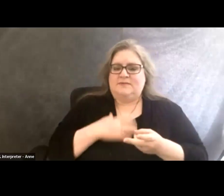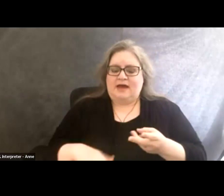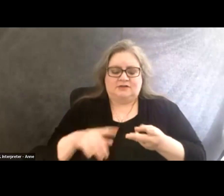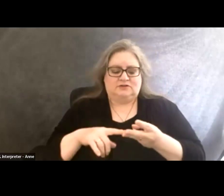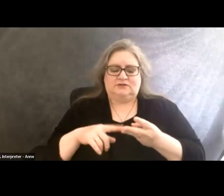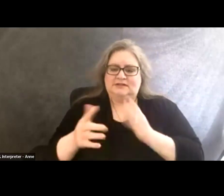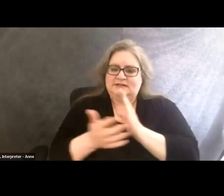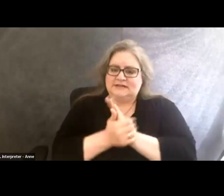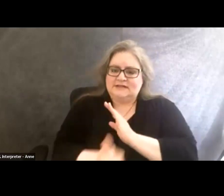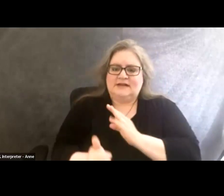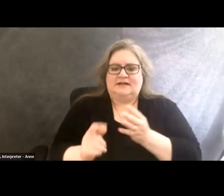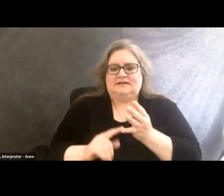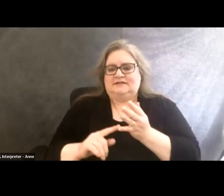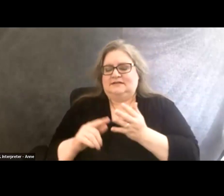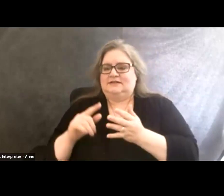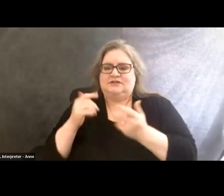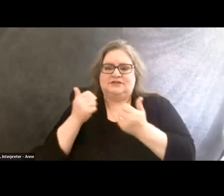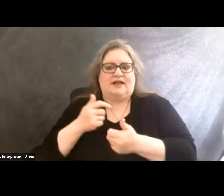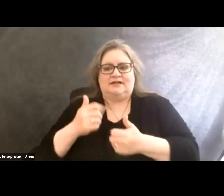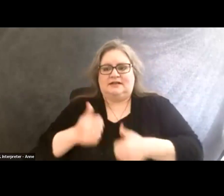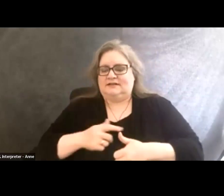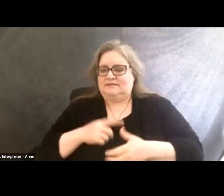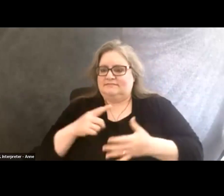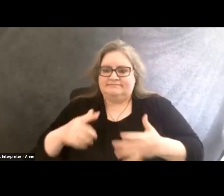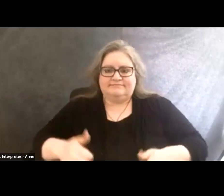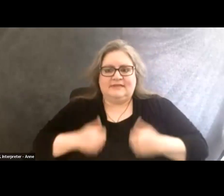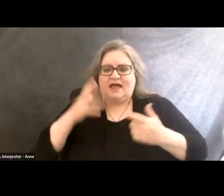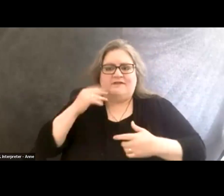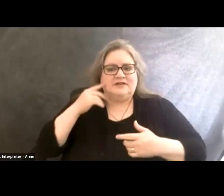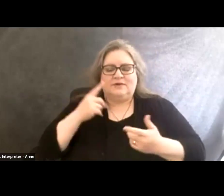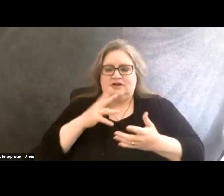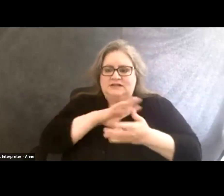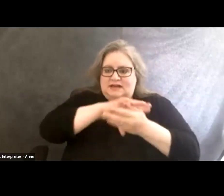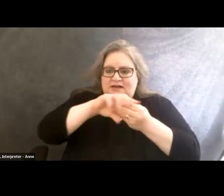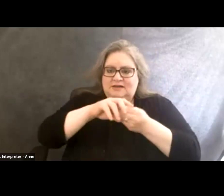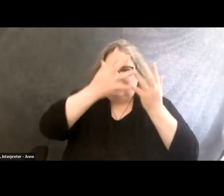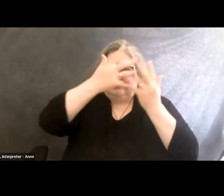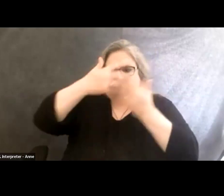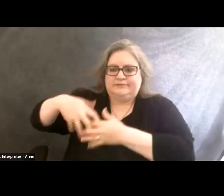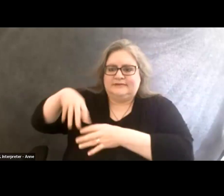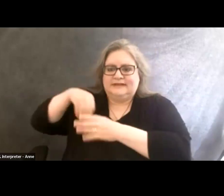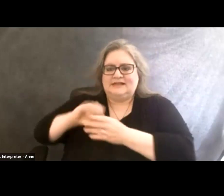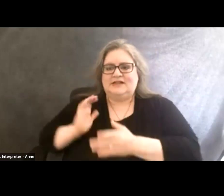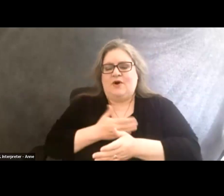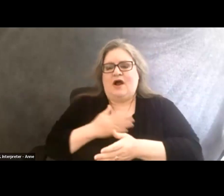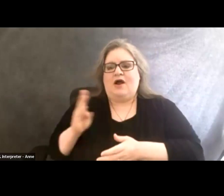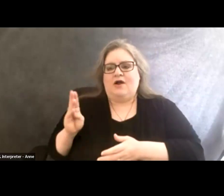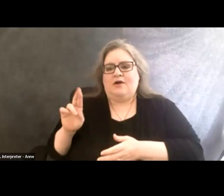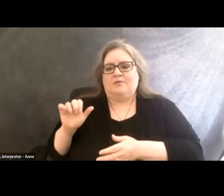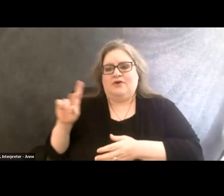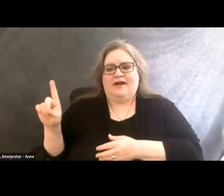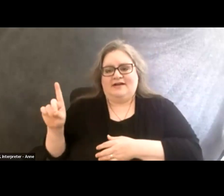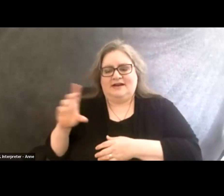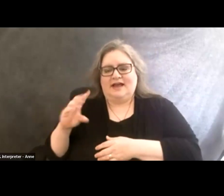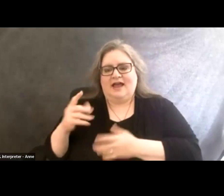talents, challenges, life experiences, and weave that into our brand and weave that